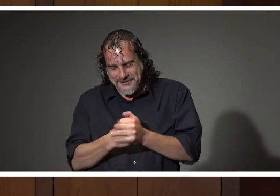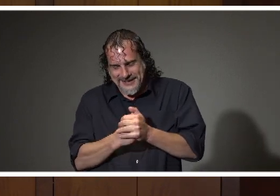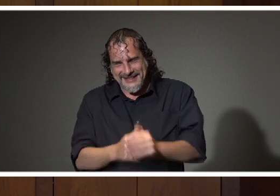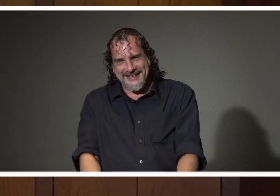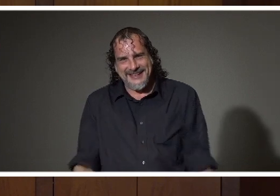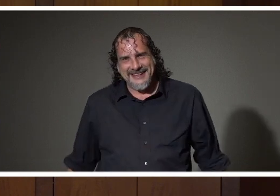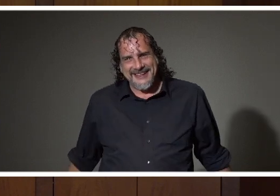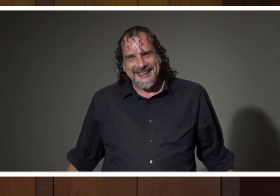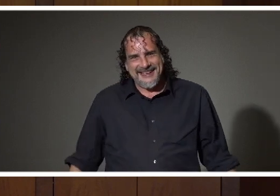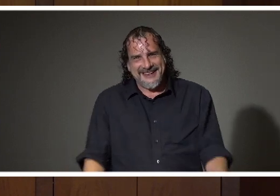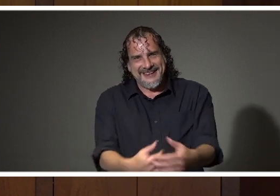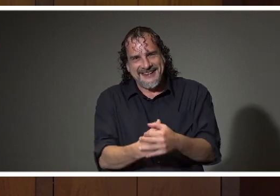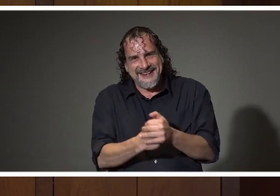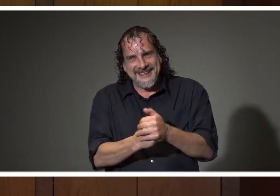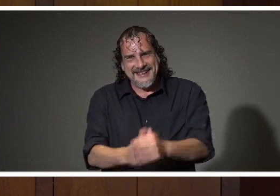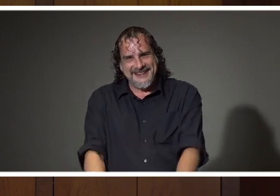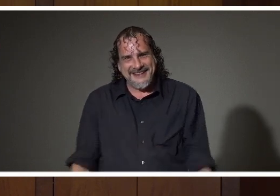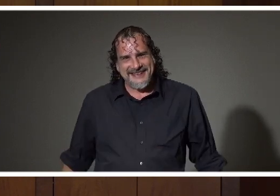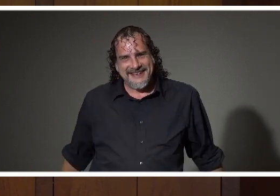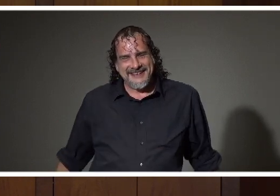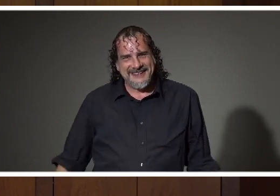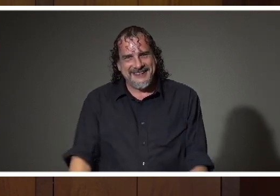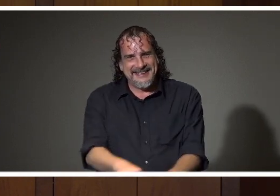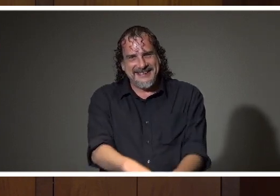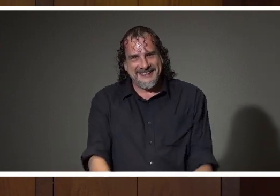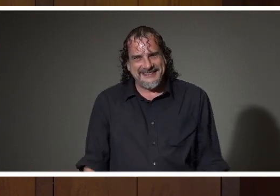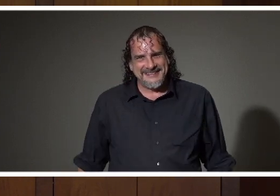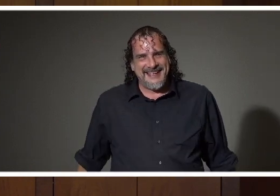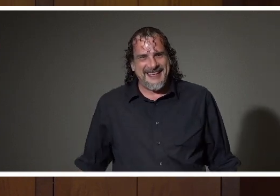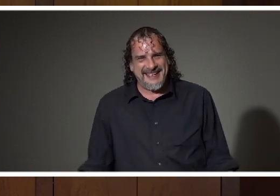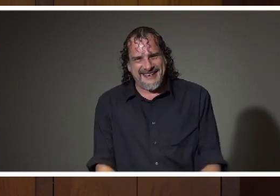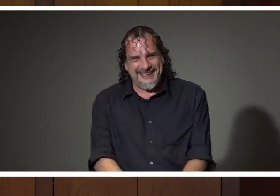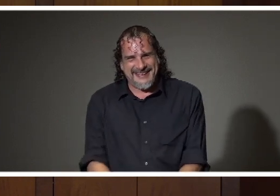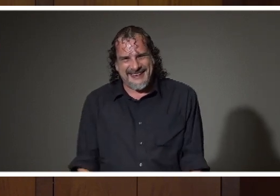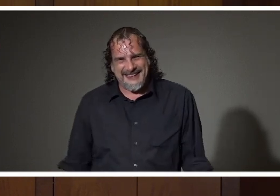You're a media star, man. Greg, you're the star of the whole COVID-19, man.